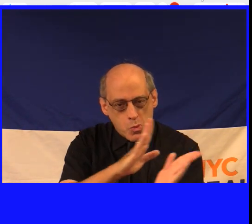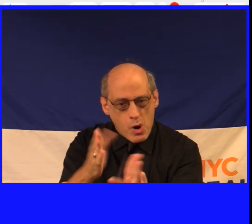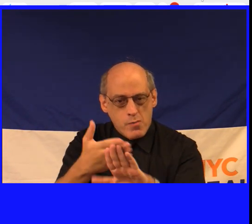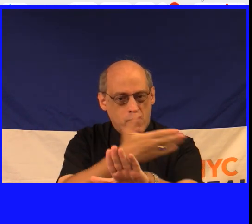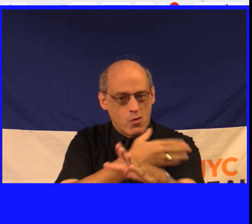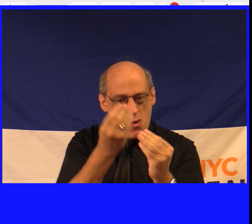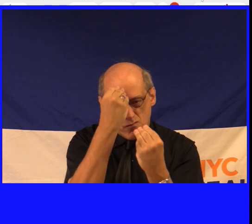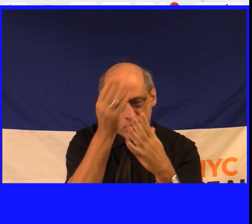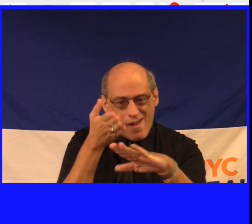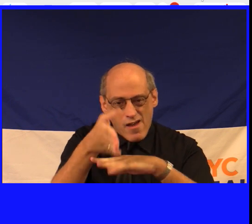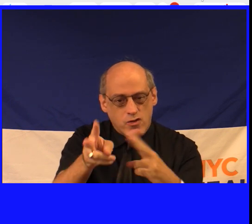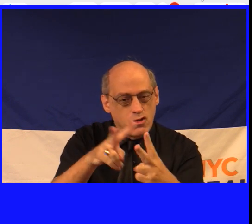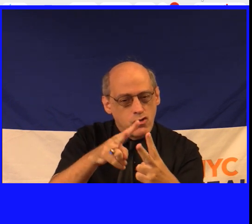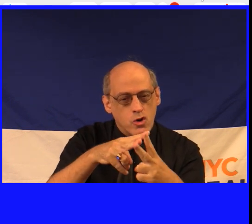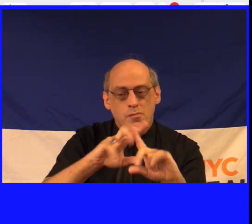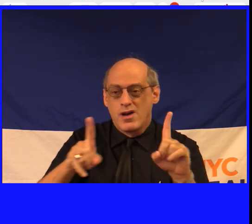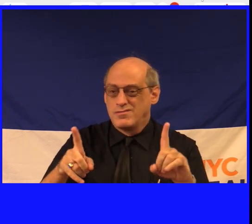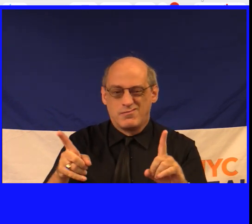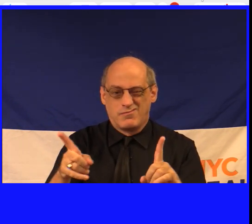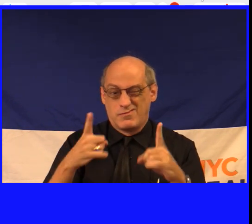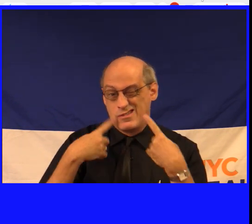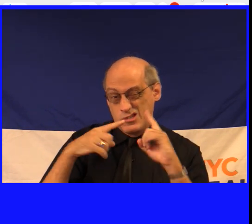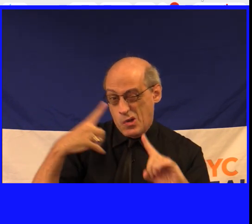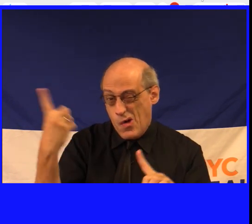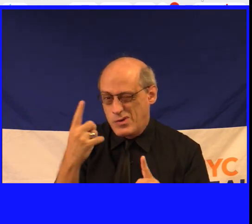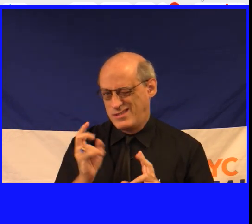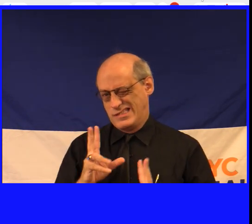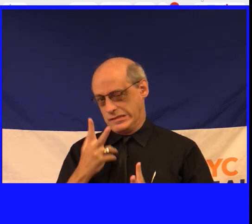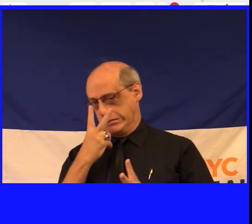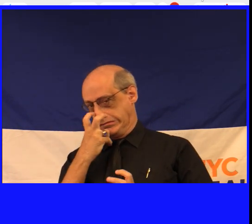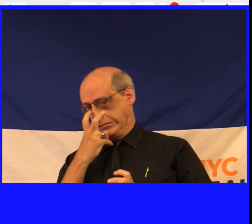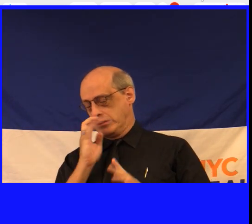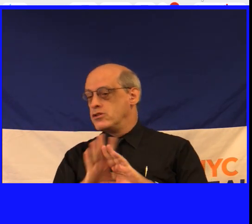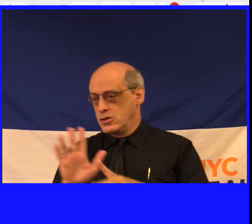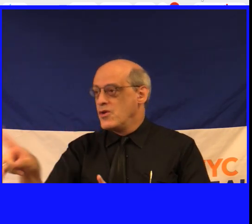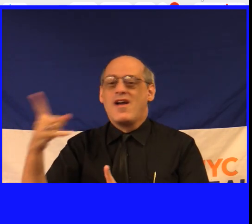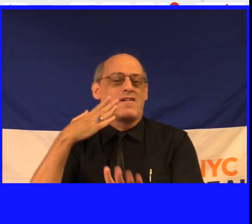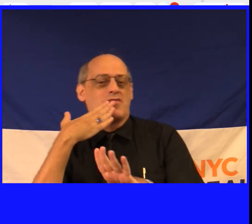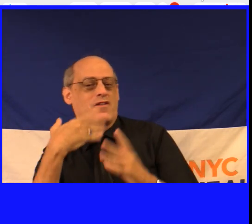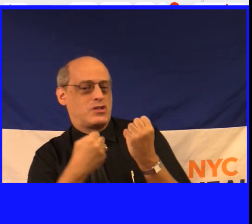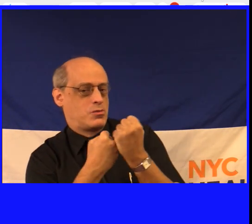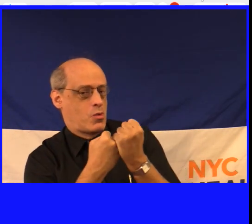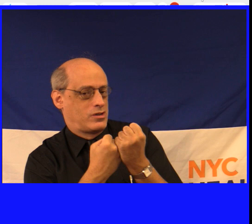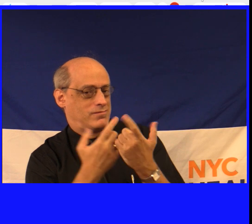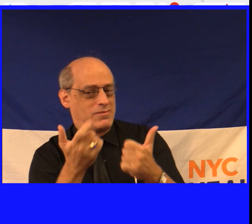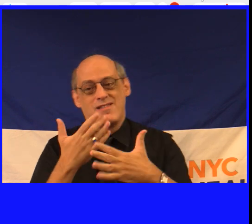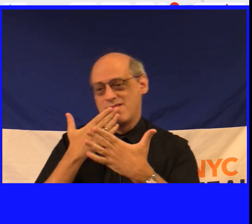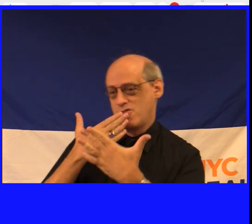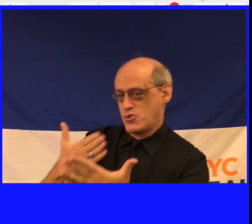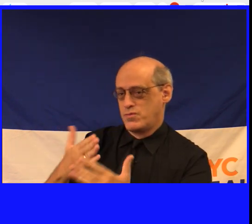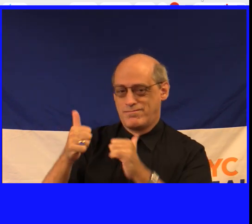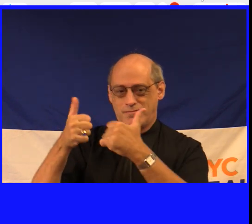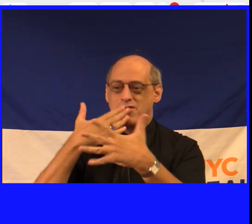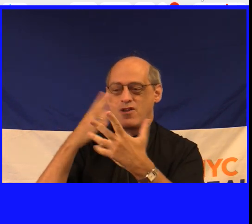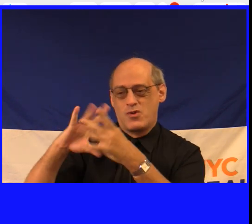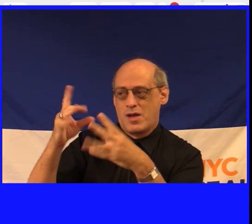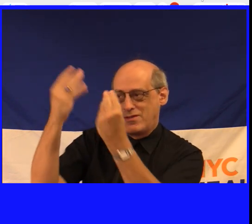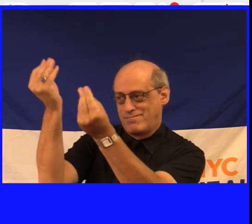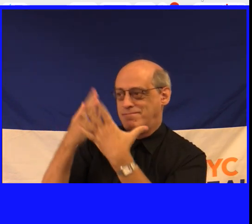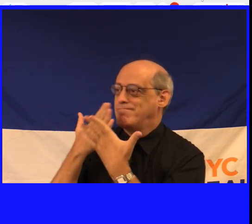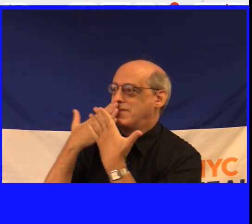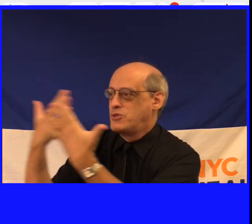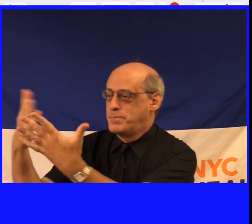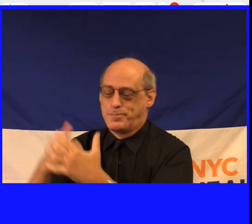after, but it may not have always worked. Well, thank you for the support, because I appreciate that. Thank you. Thank you for the